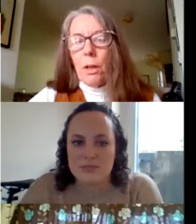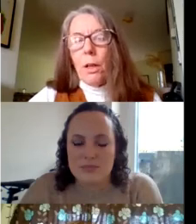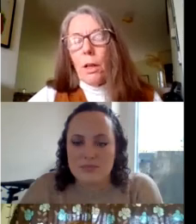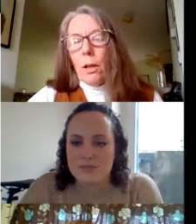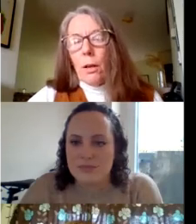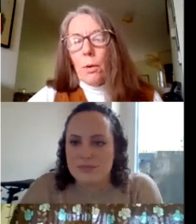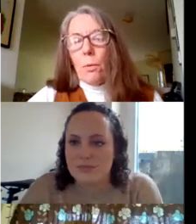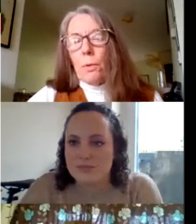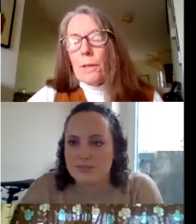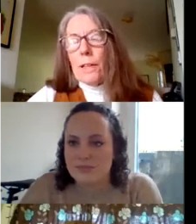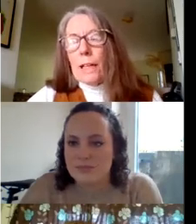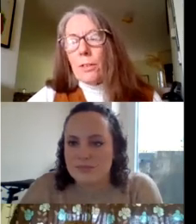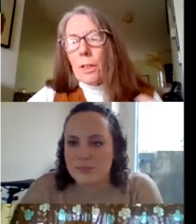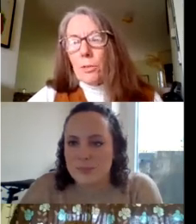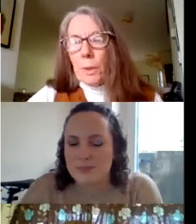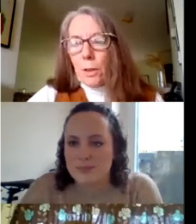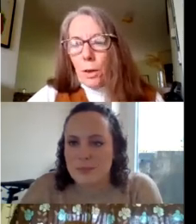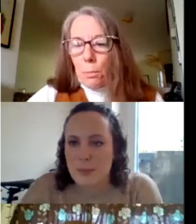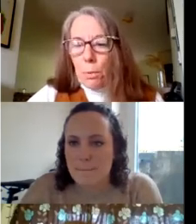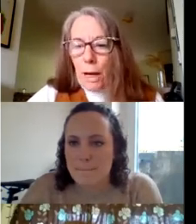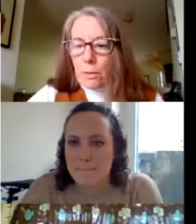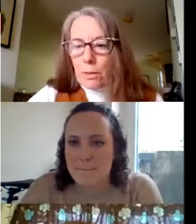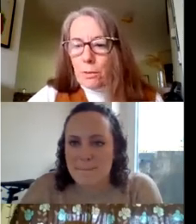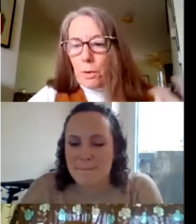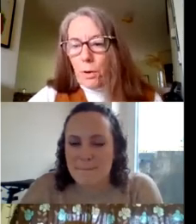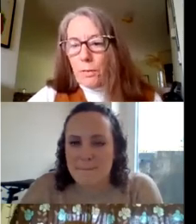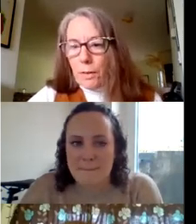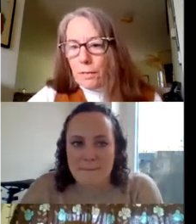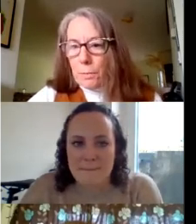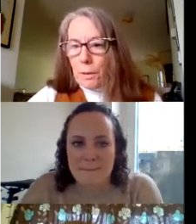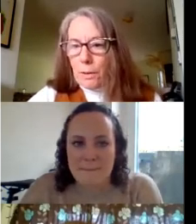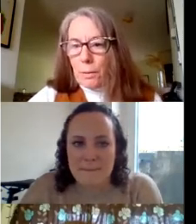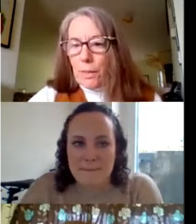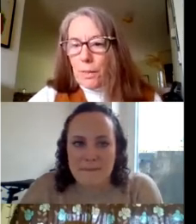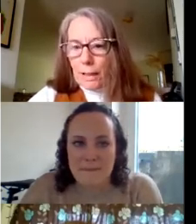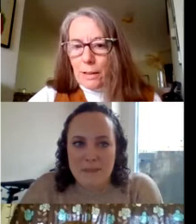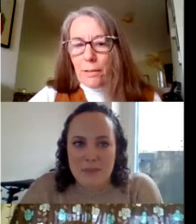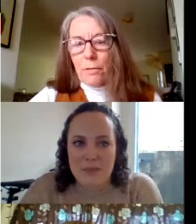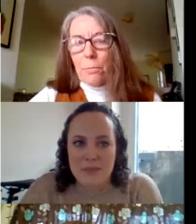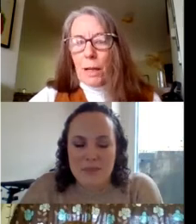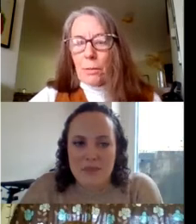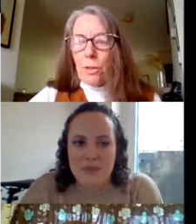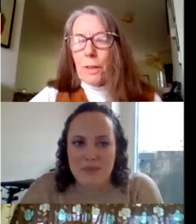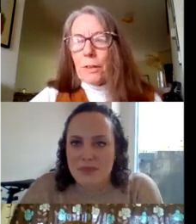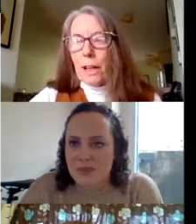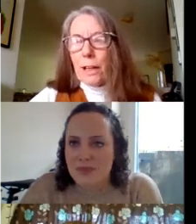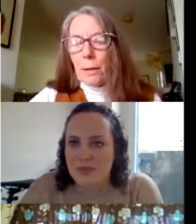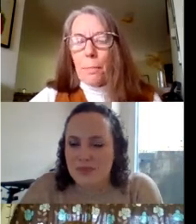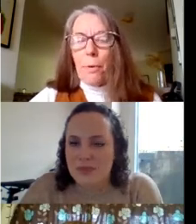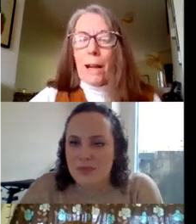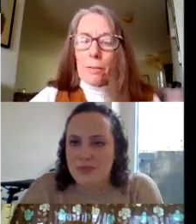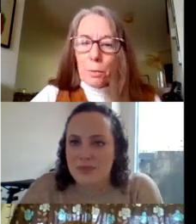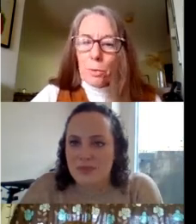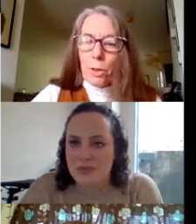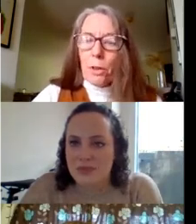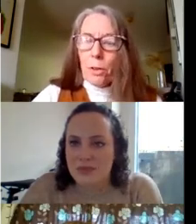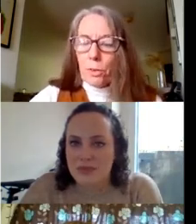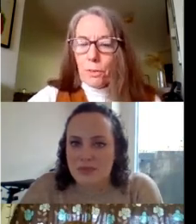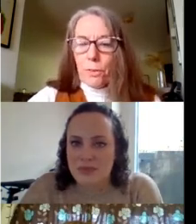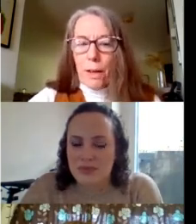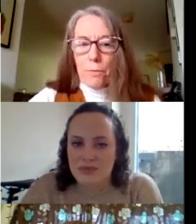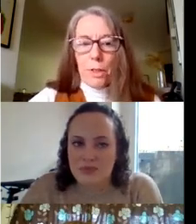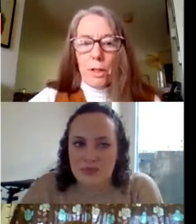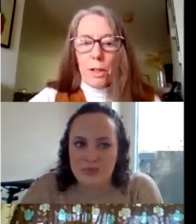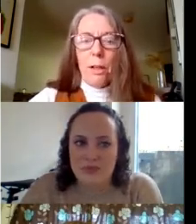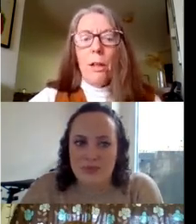were what these days we call branded. We're all very familiar with the idea of brands. So the asylum brand was on lots